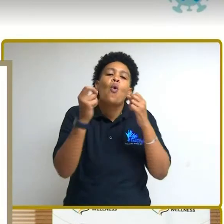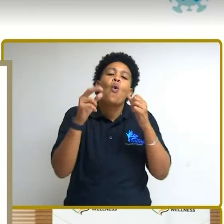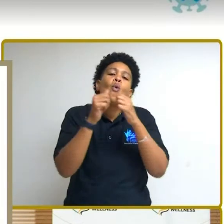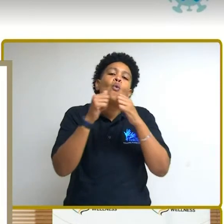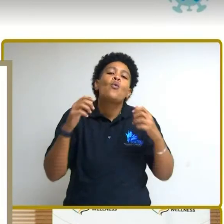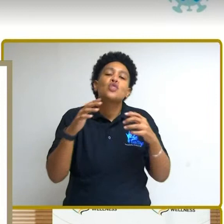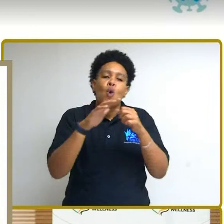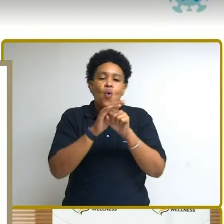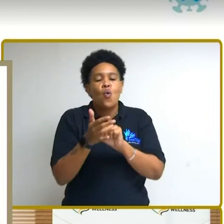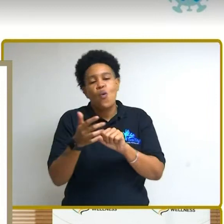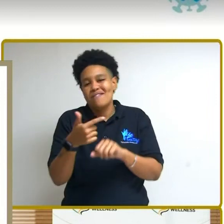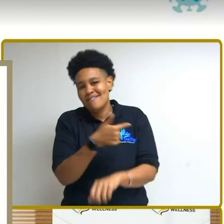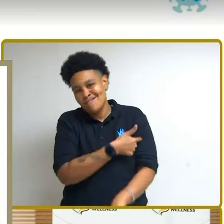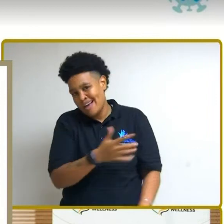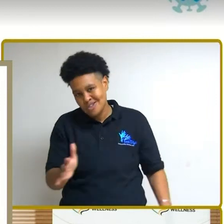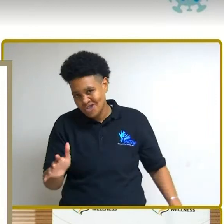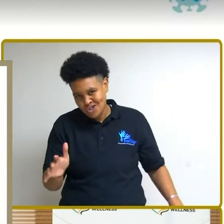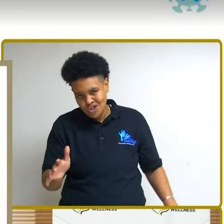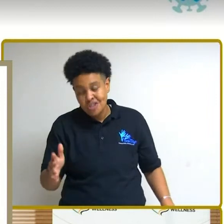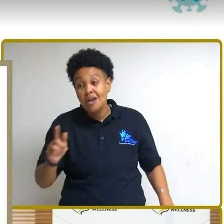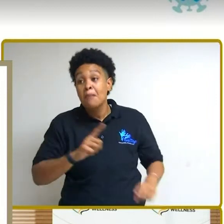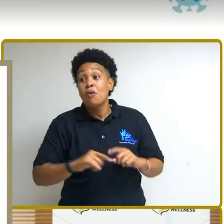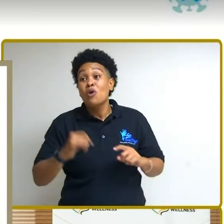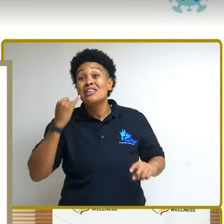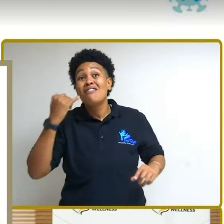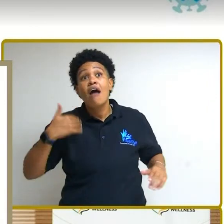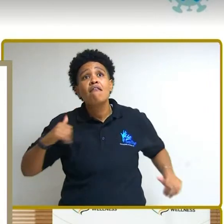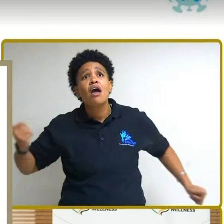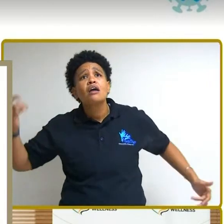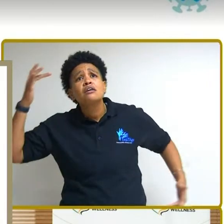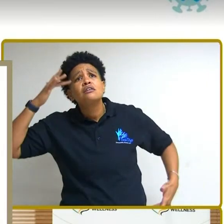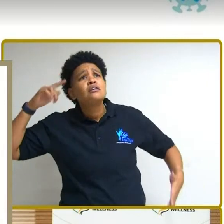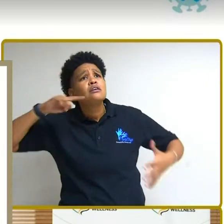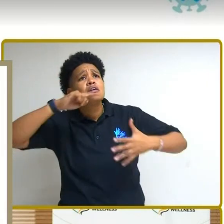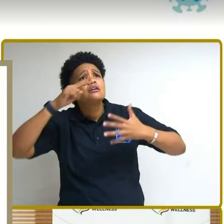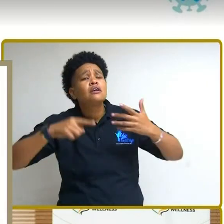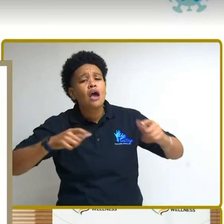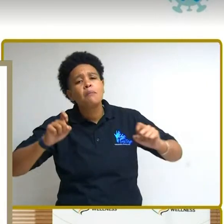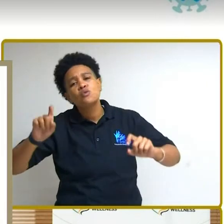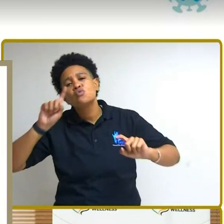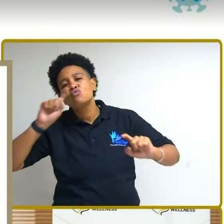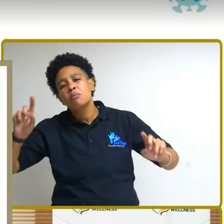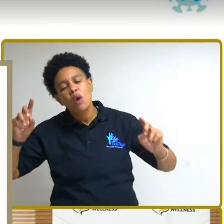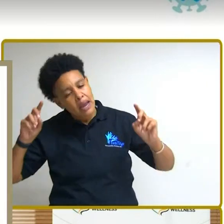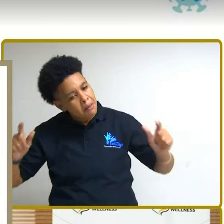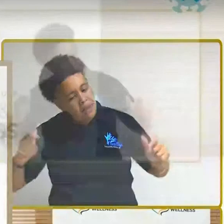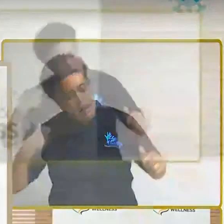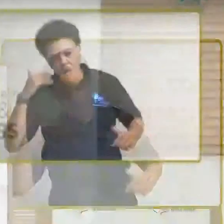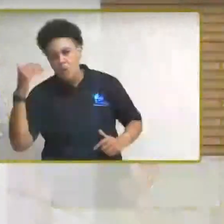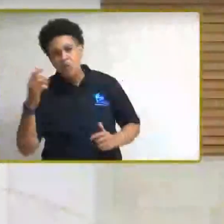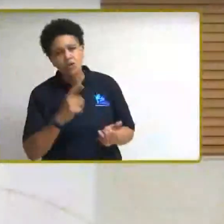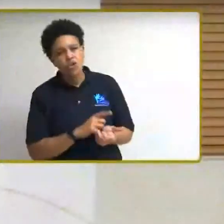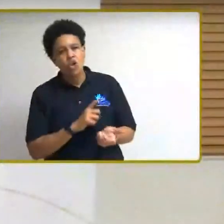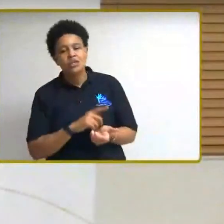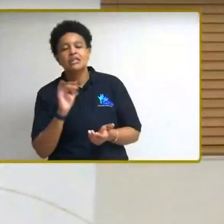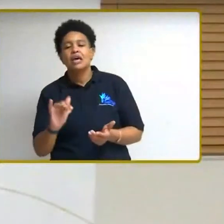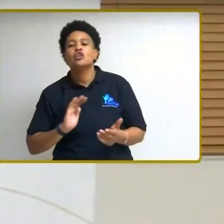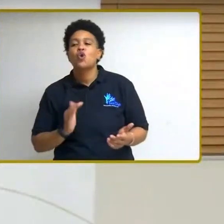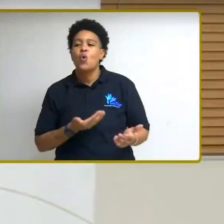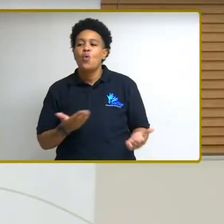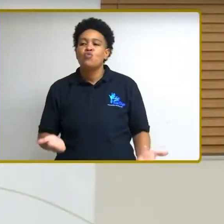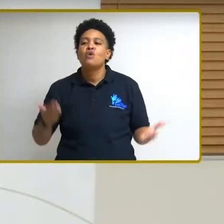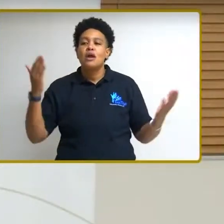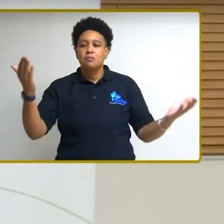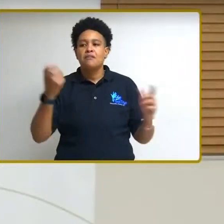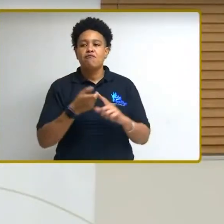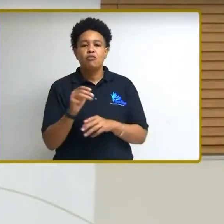COVID vaccination. So, but if you have any of these events, you should report immediately to your doctor. And that's our